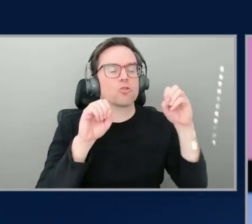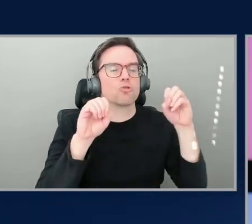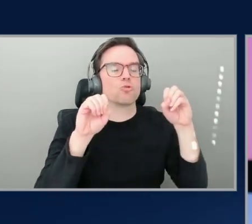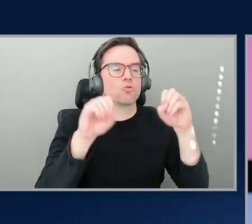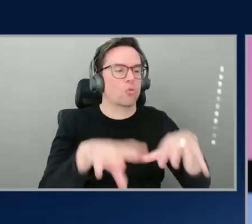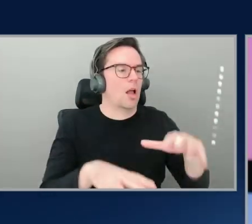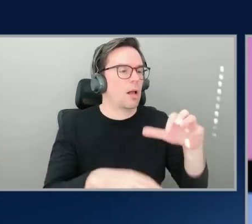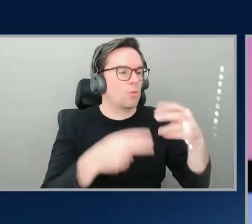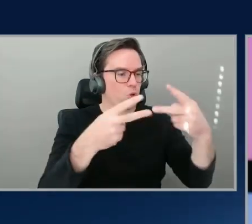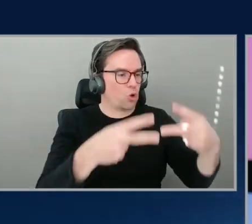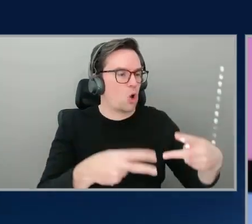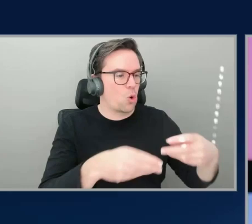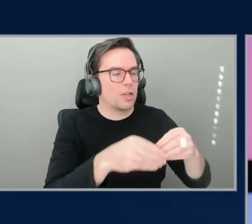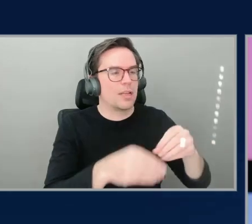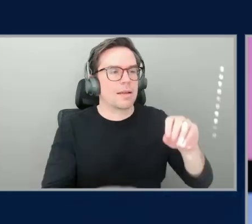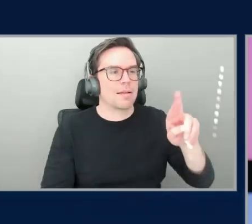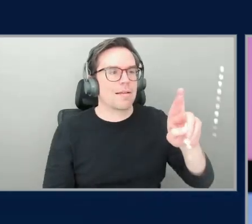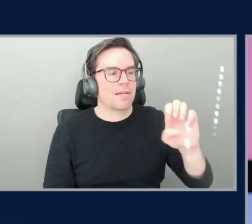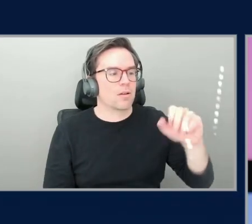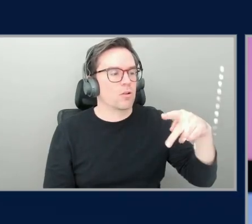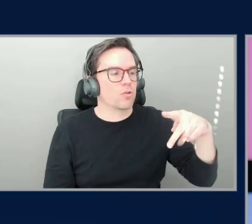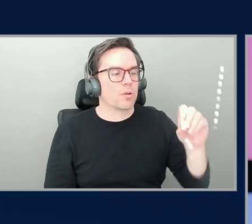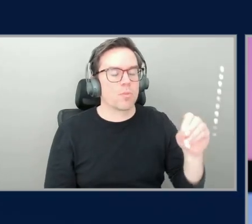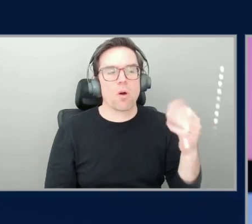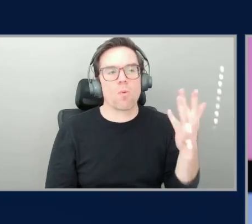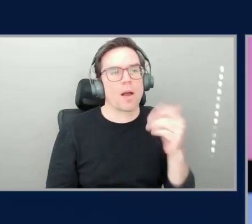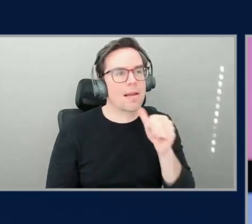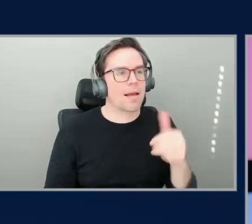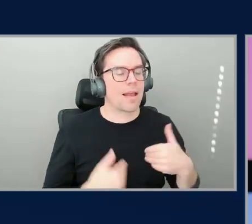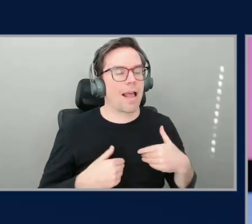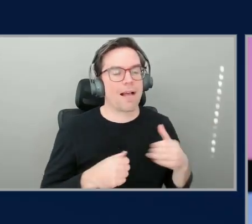to have everything magically create code for you?